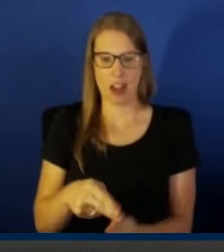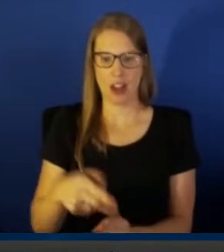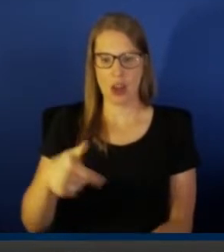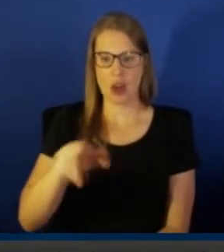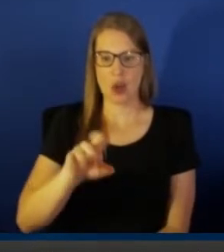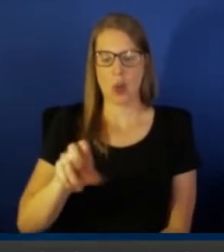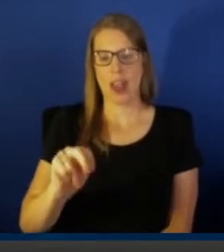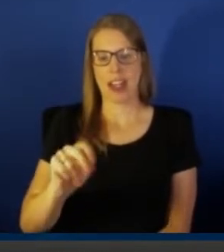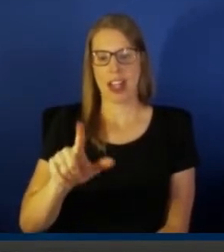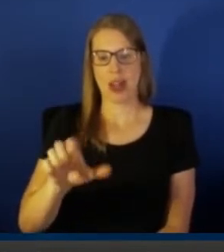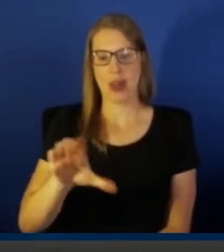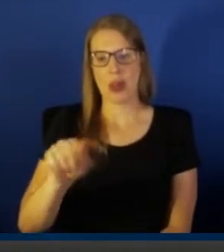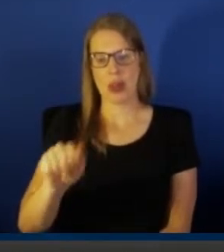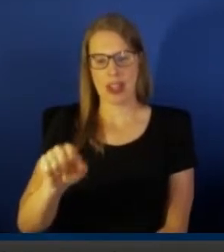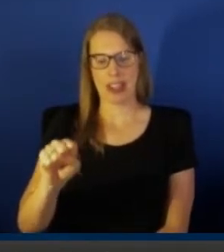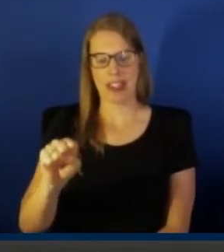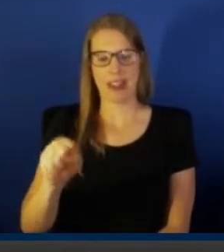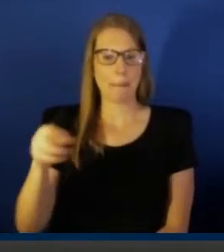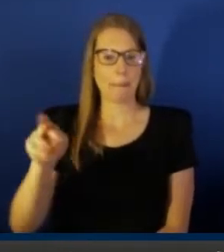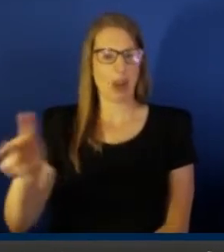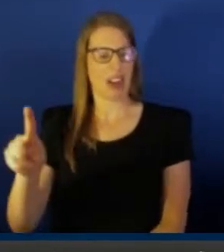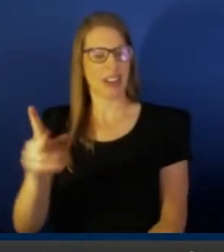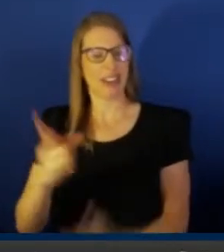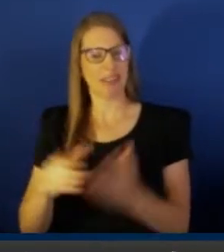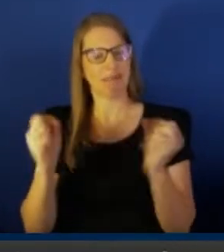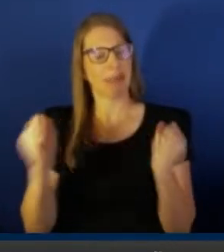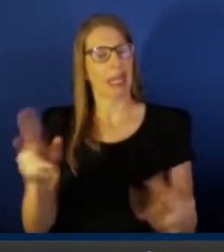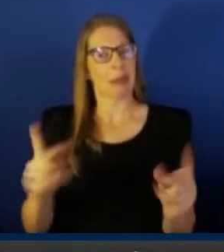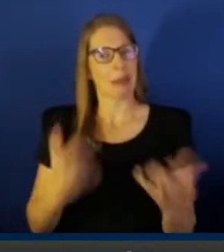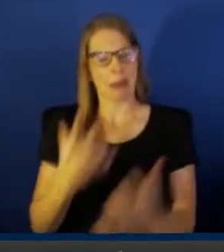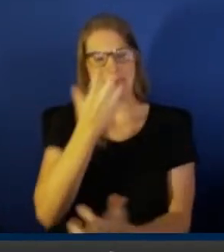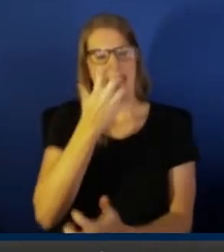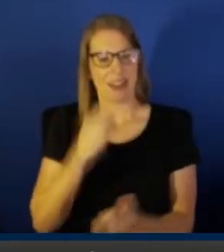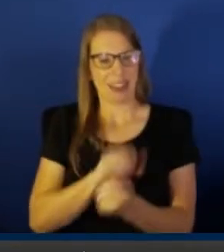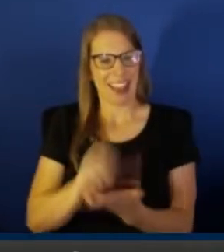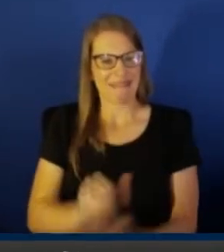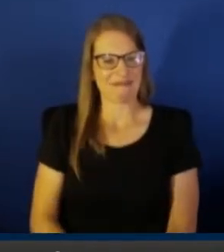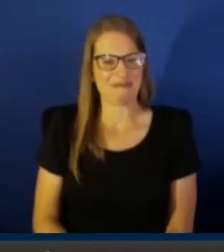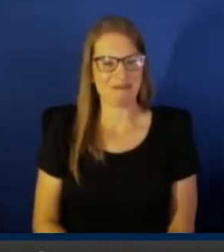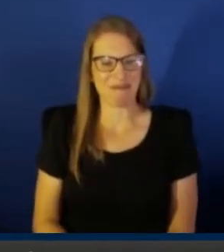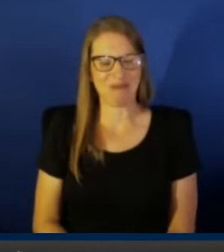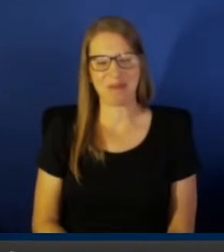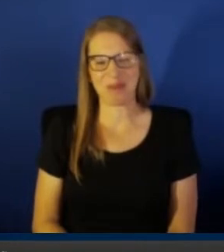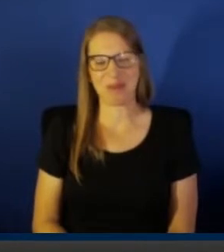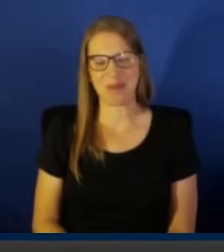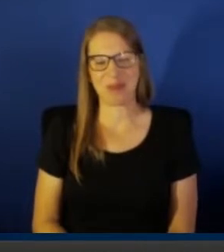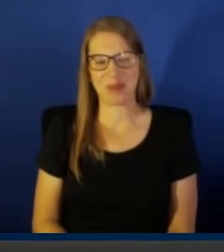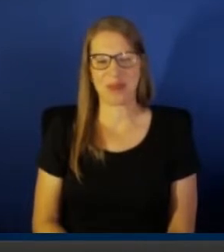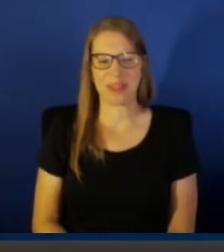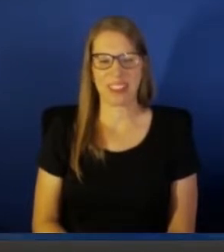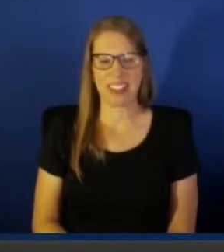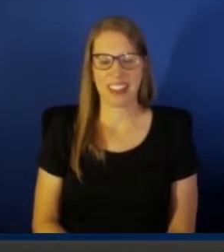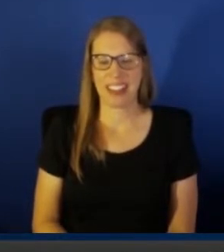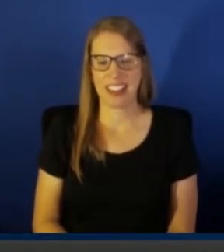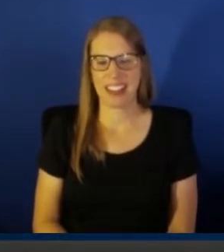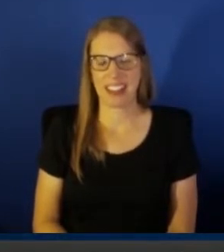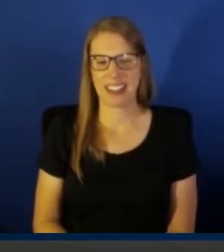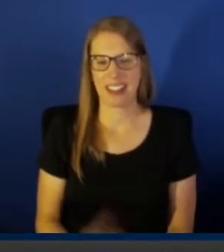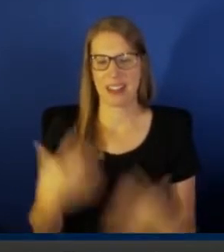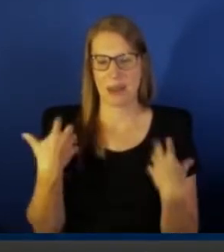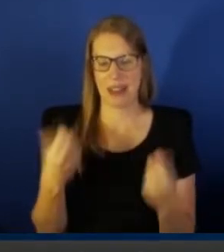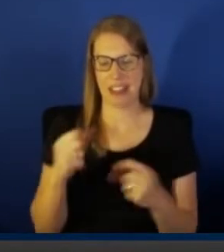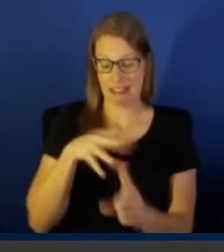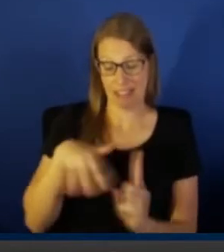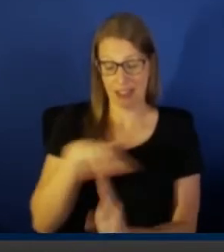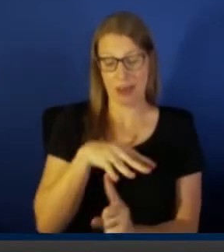you sure? A lot of people might get mad about that. I think so. Okay, so you talked a little bit about the wellness and the green space, the environment. How does it